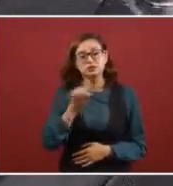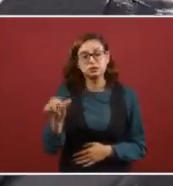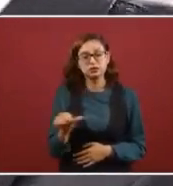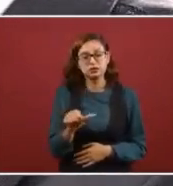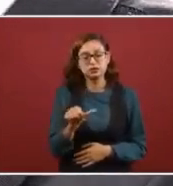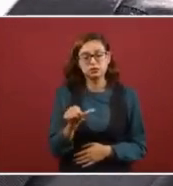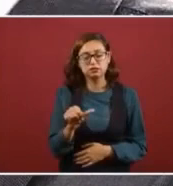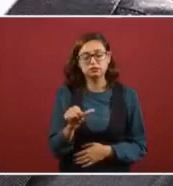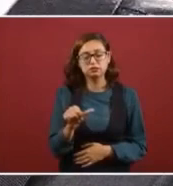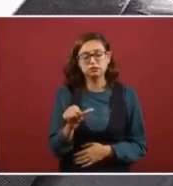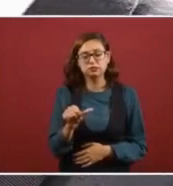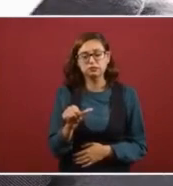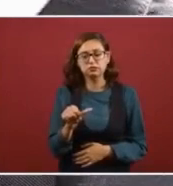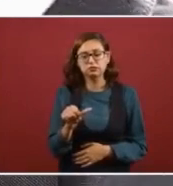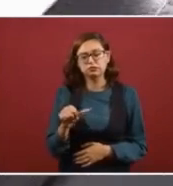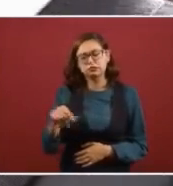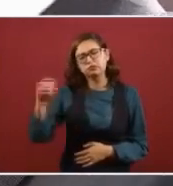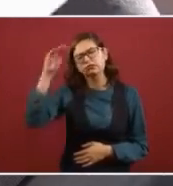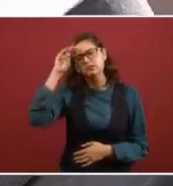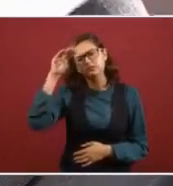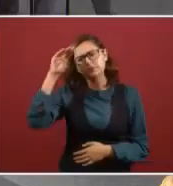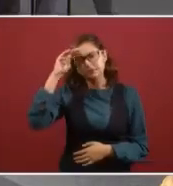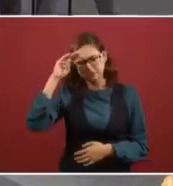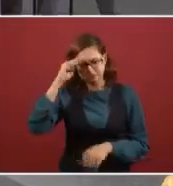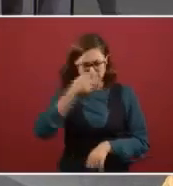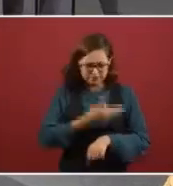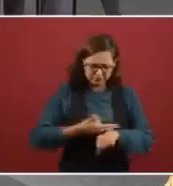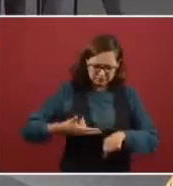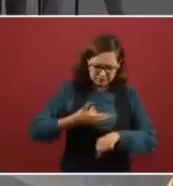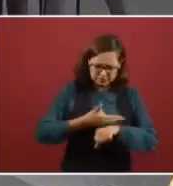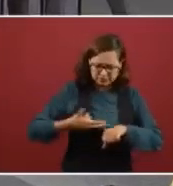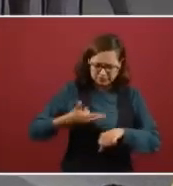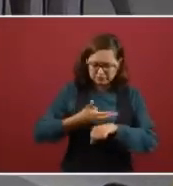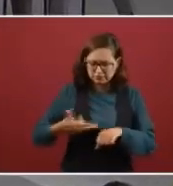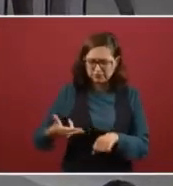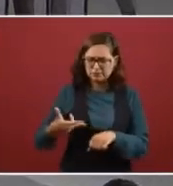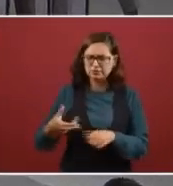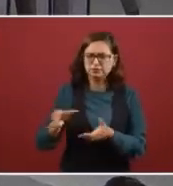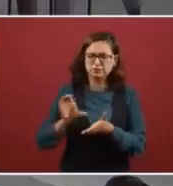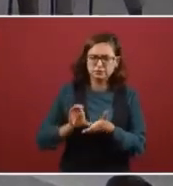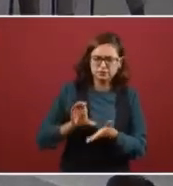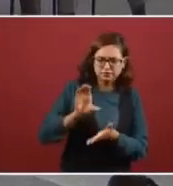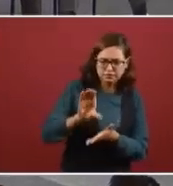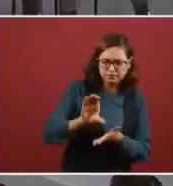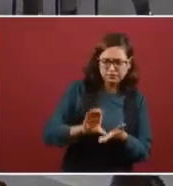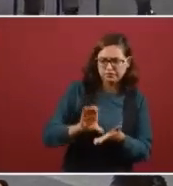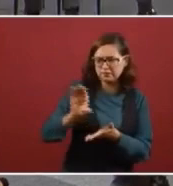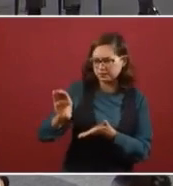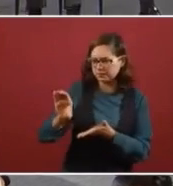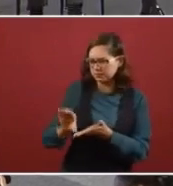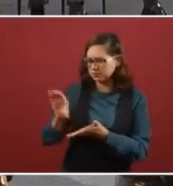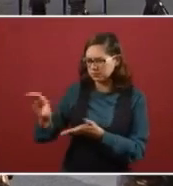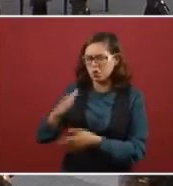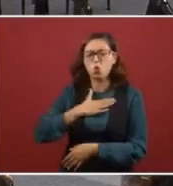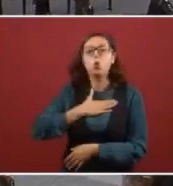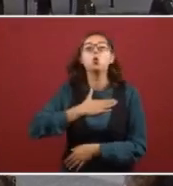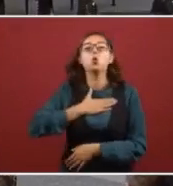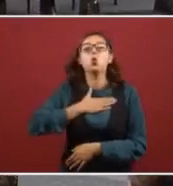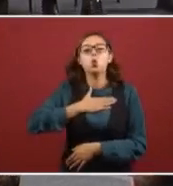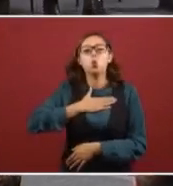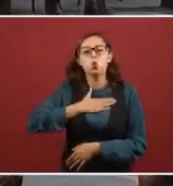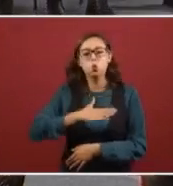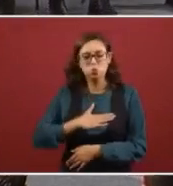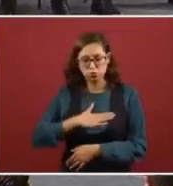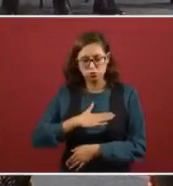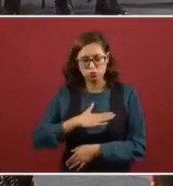fine tune it sean so that it will be justos just los apoyos. the supports En